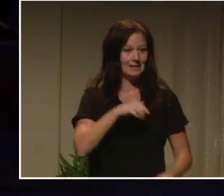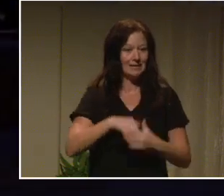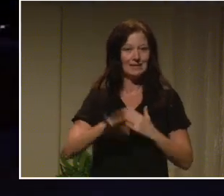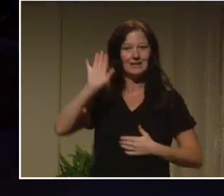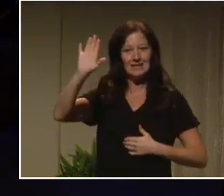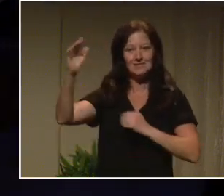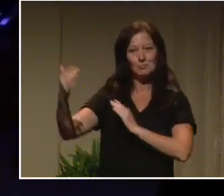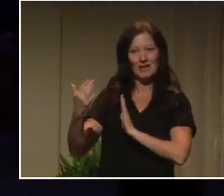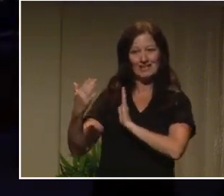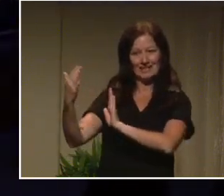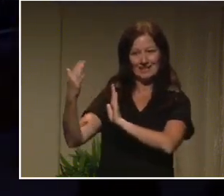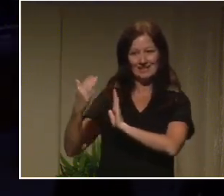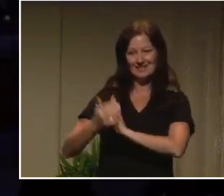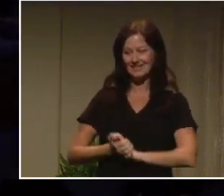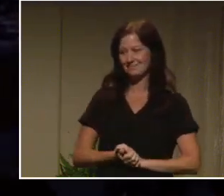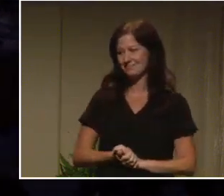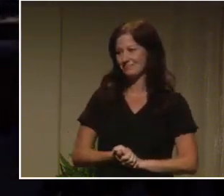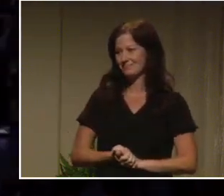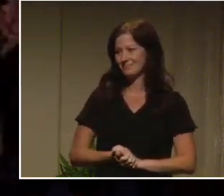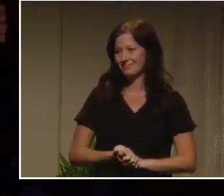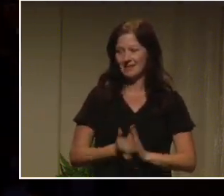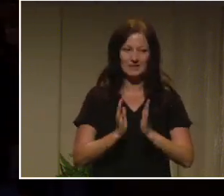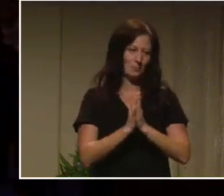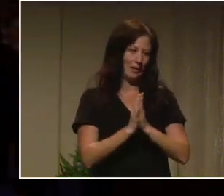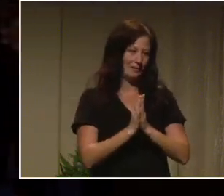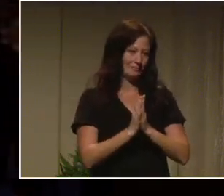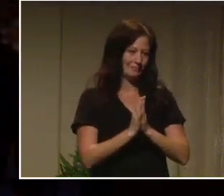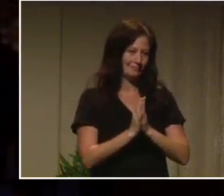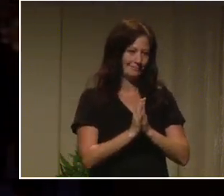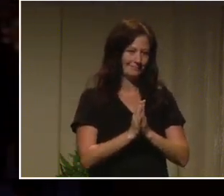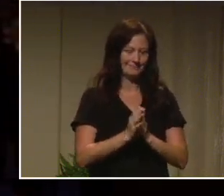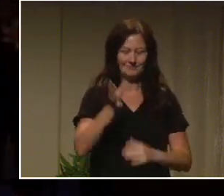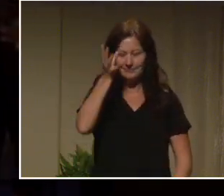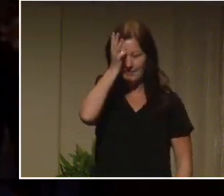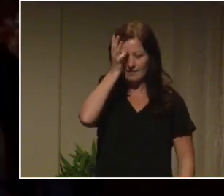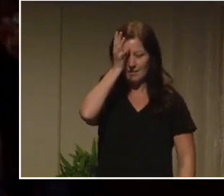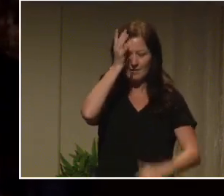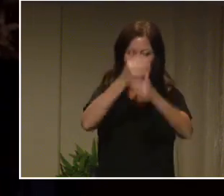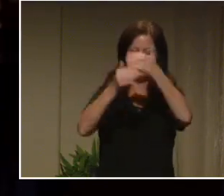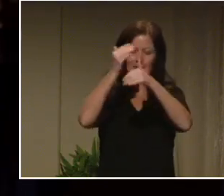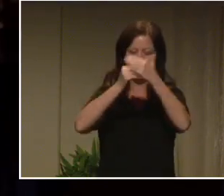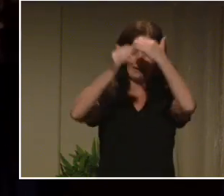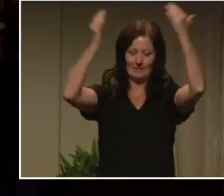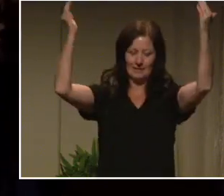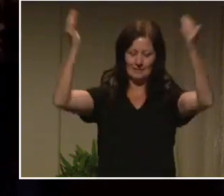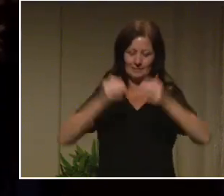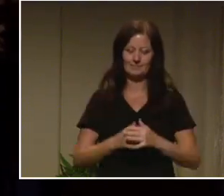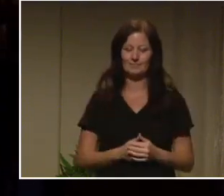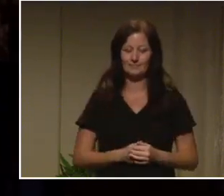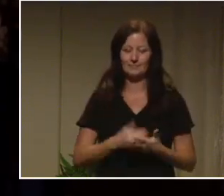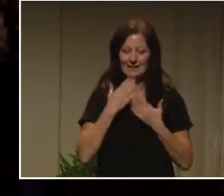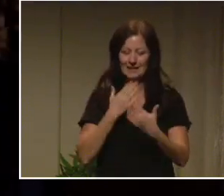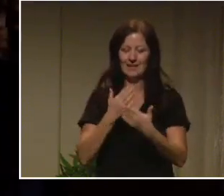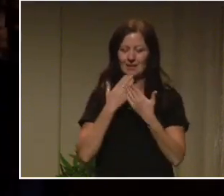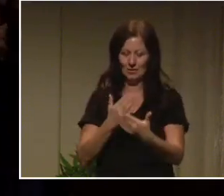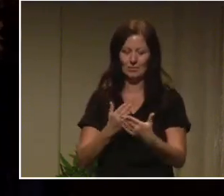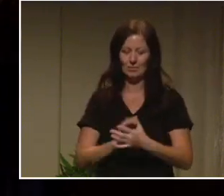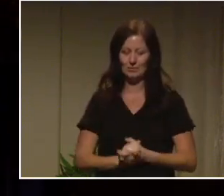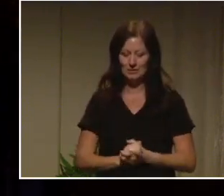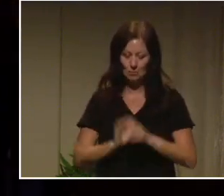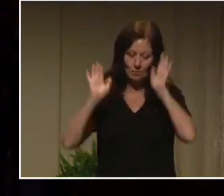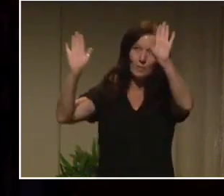take a moment and allow me to pray for us. Father in heaven, thank you. Thank you.